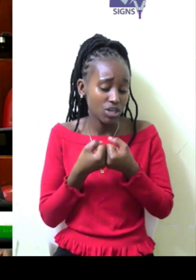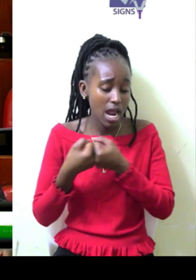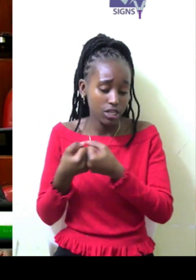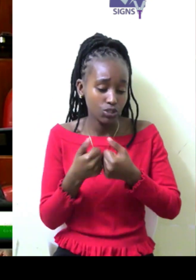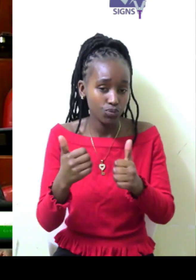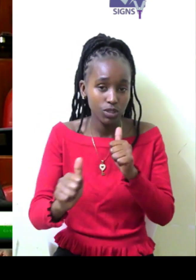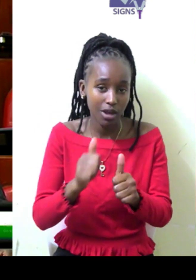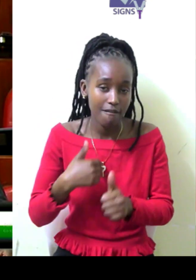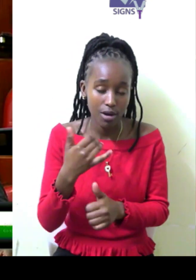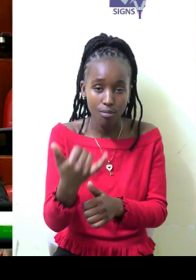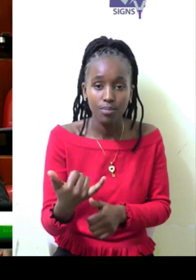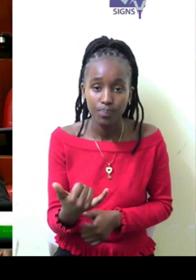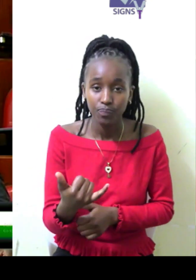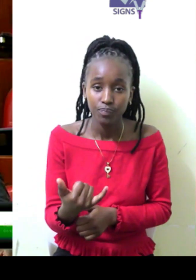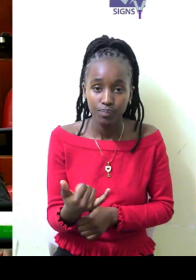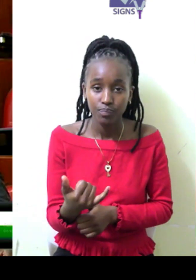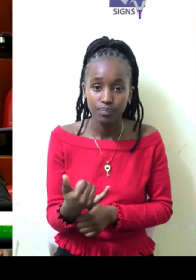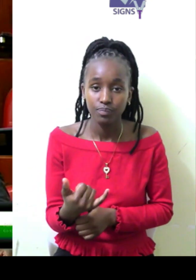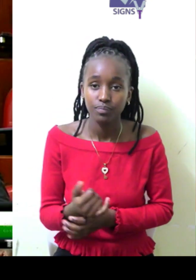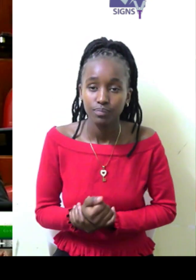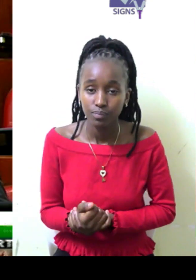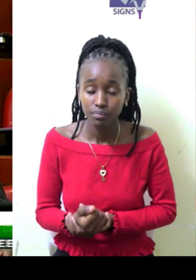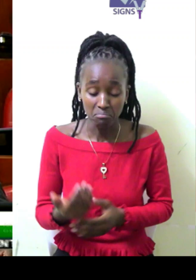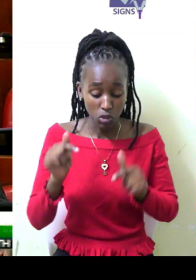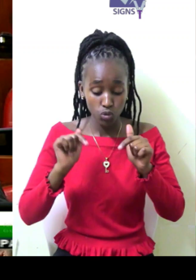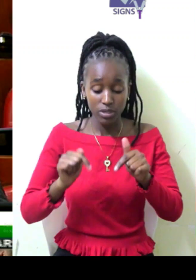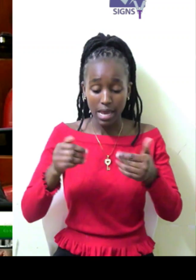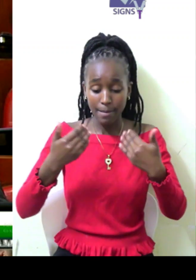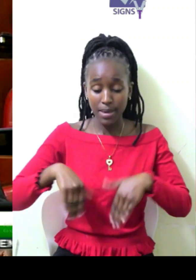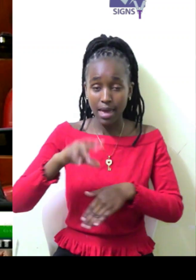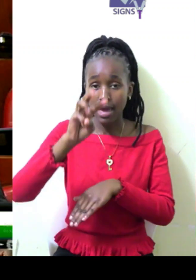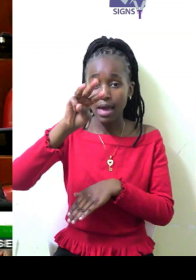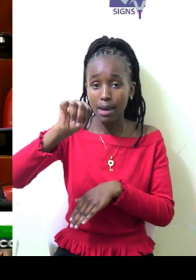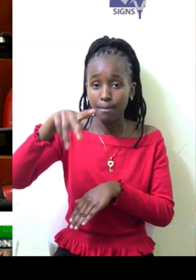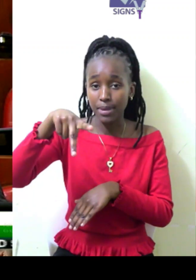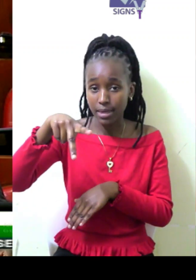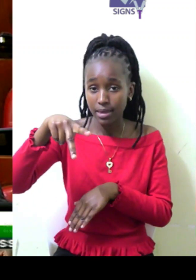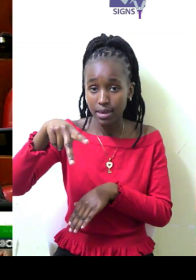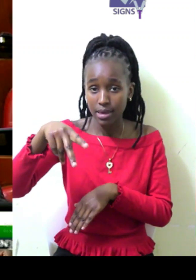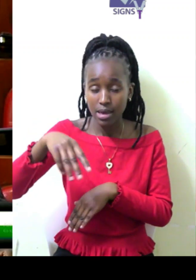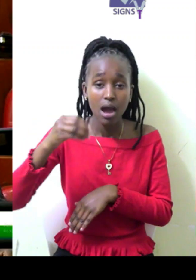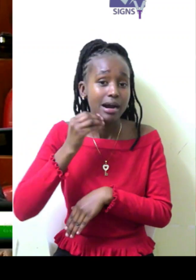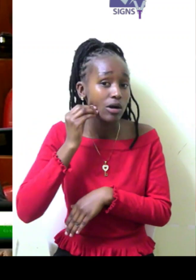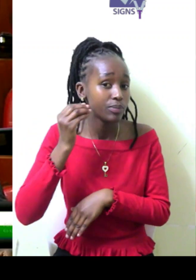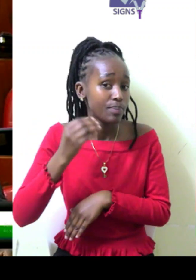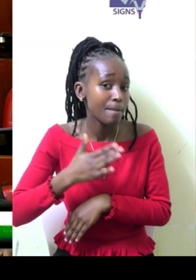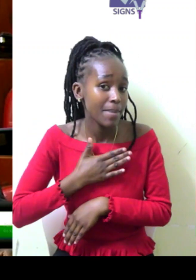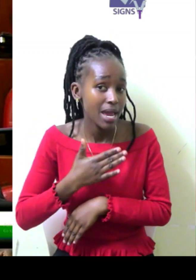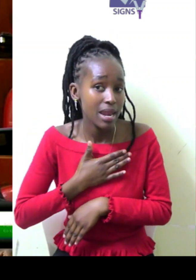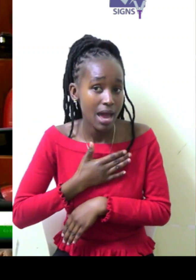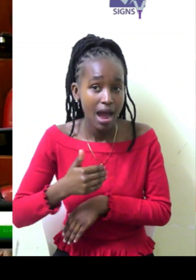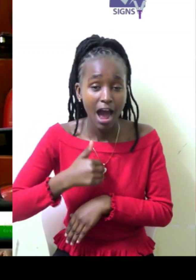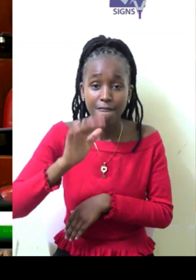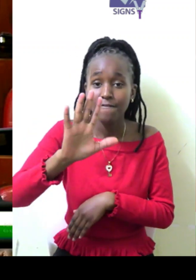Speaker, that today, even as a member of parliament, my house sits in a 50